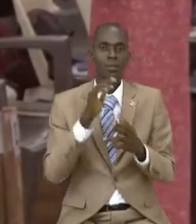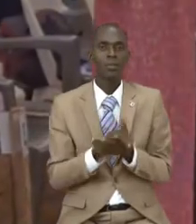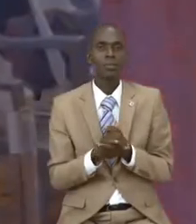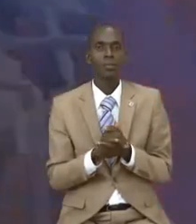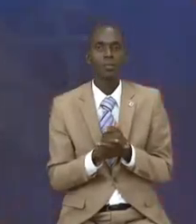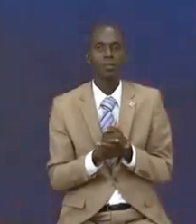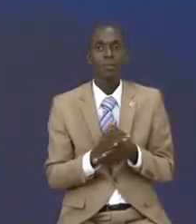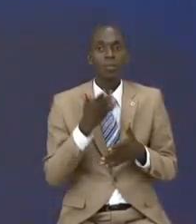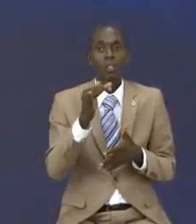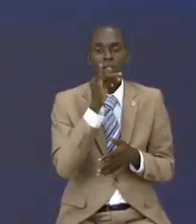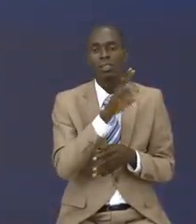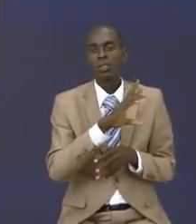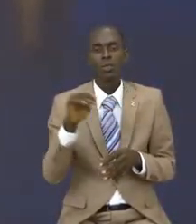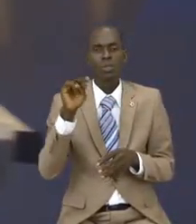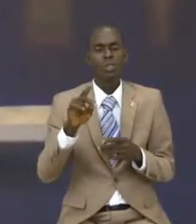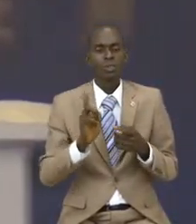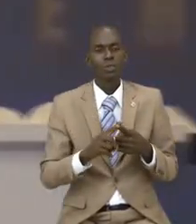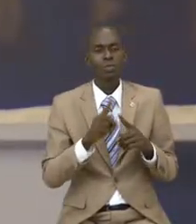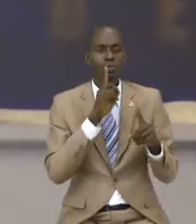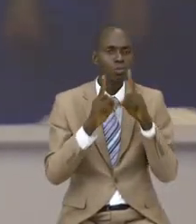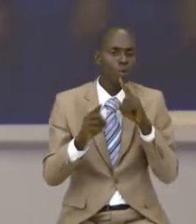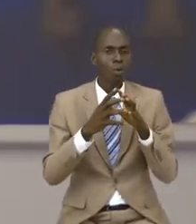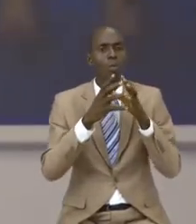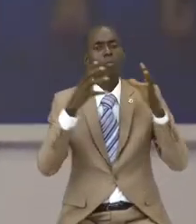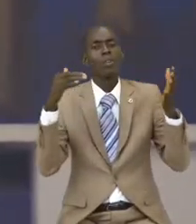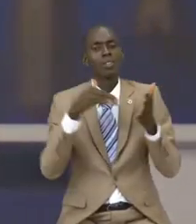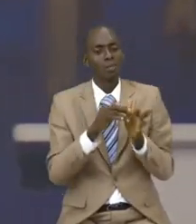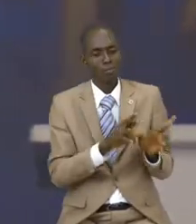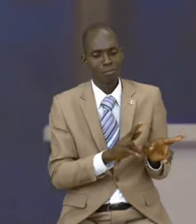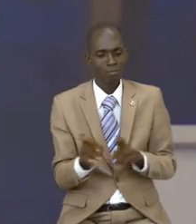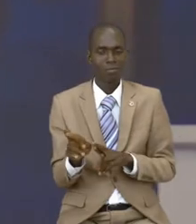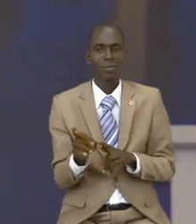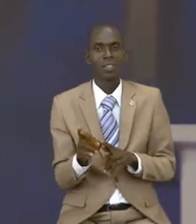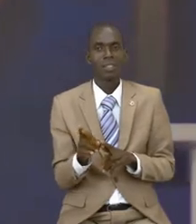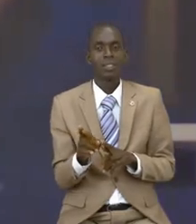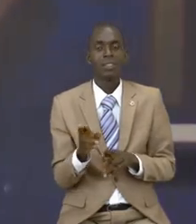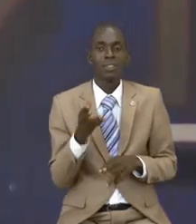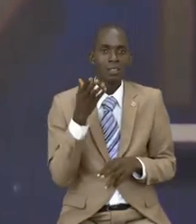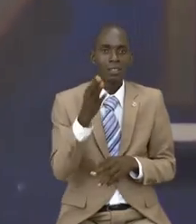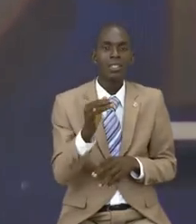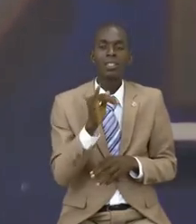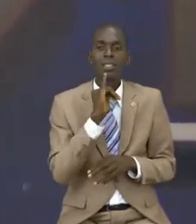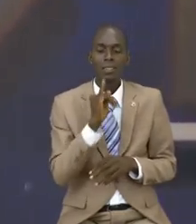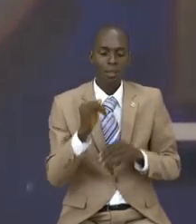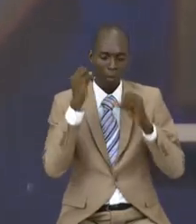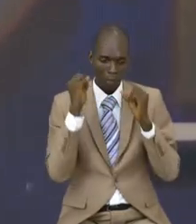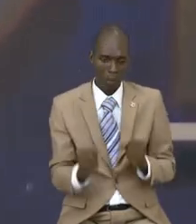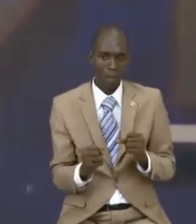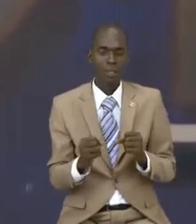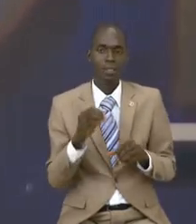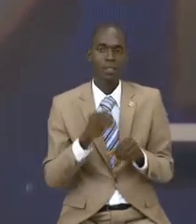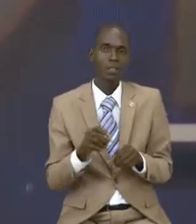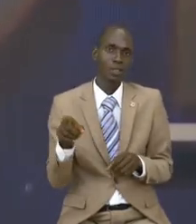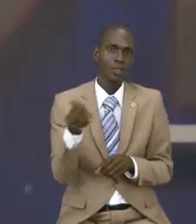There's no need to talk much again. Already, there is power inside you. And you